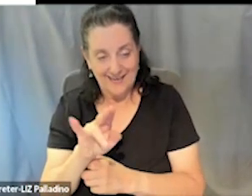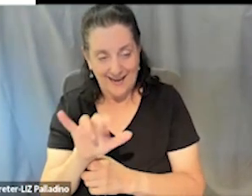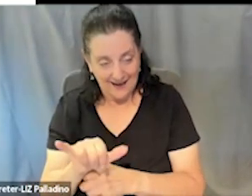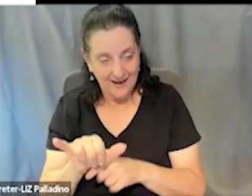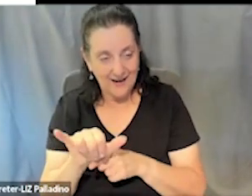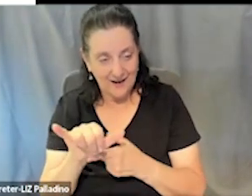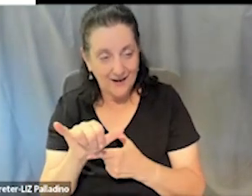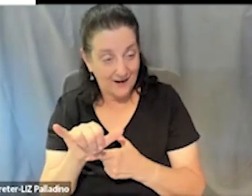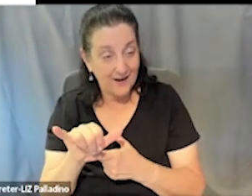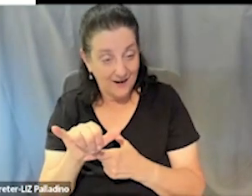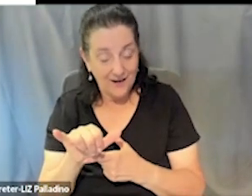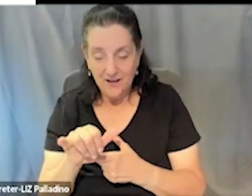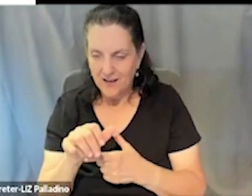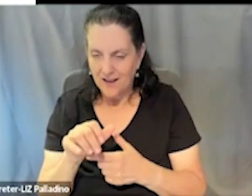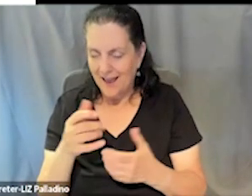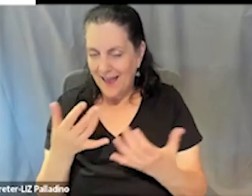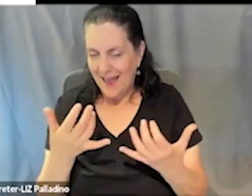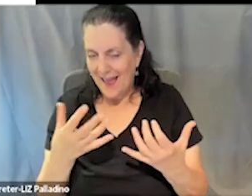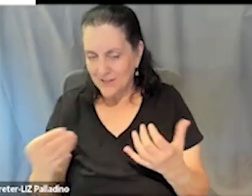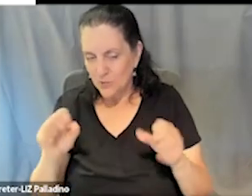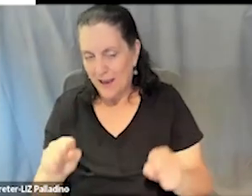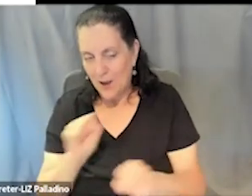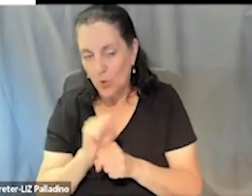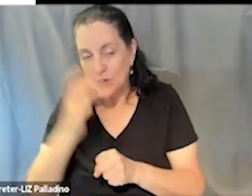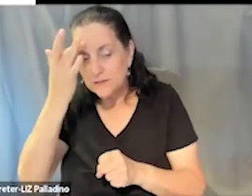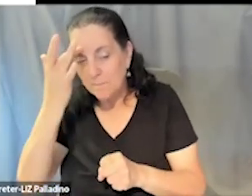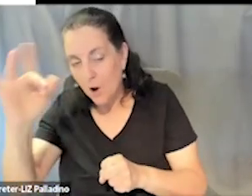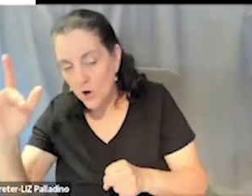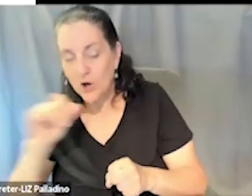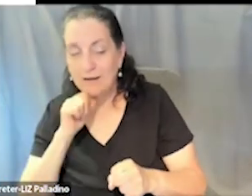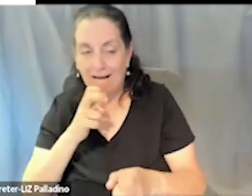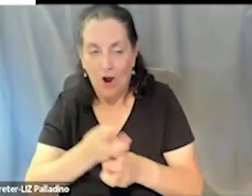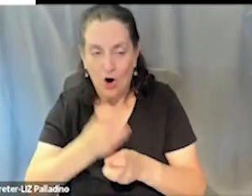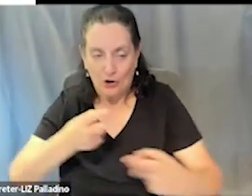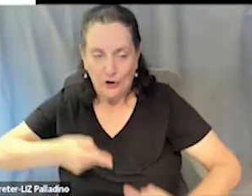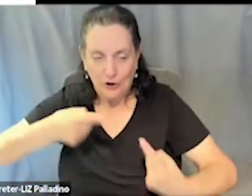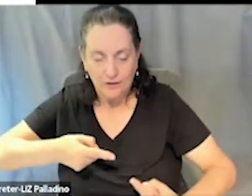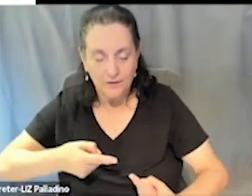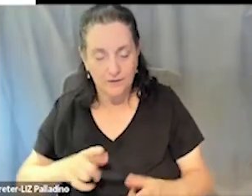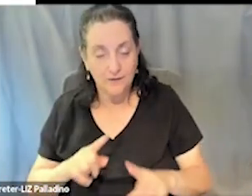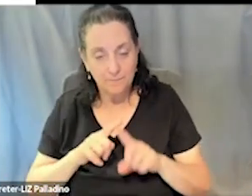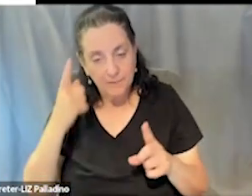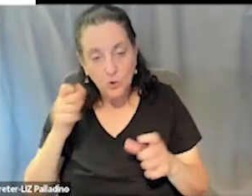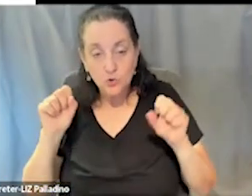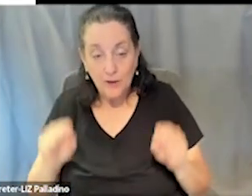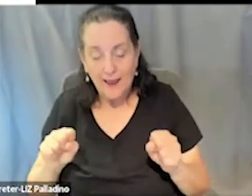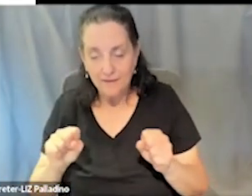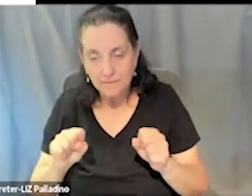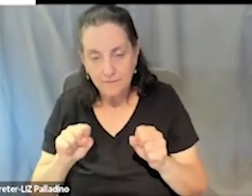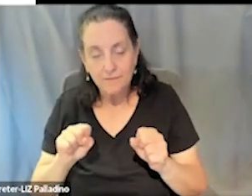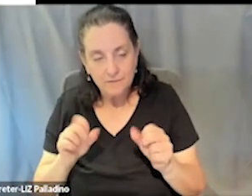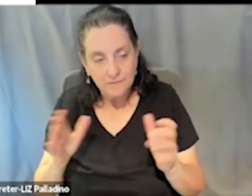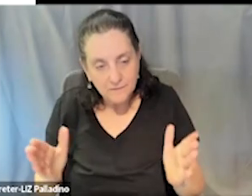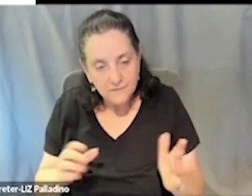So really think how you can work smarter, not harder, where you don't have to sort of build a whole separate cultivation activity, but that you